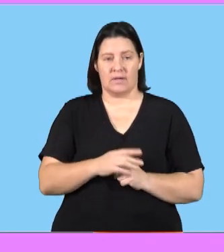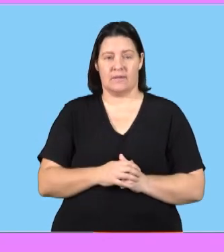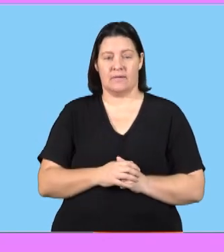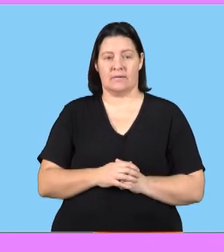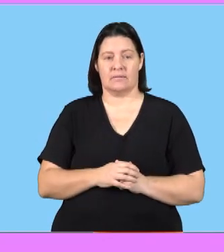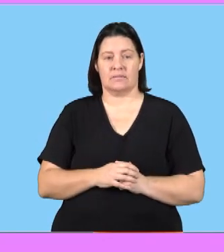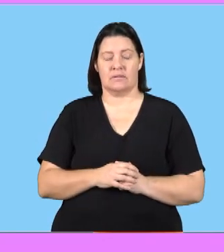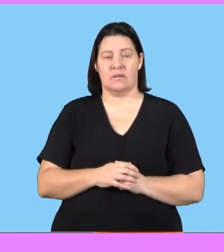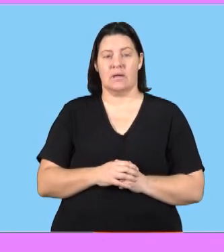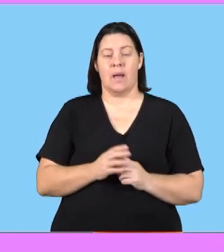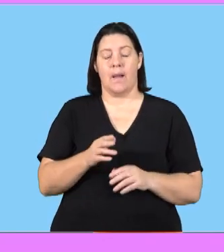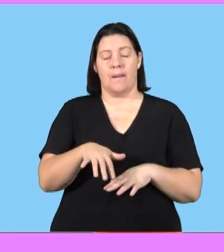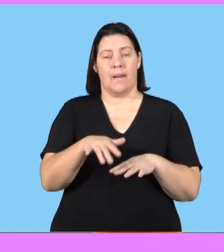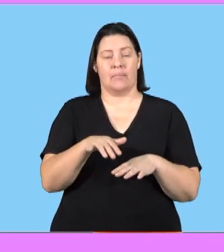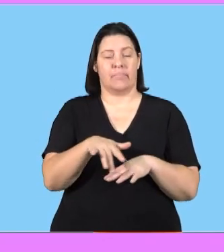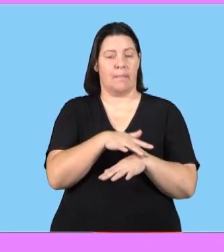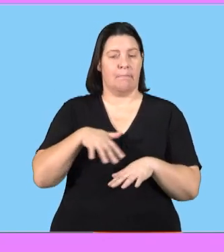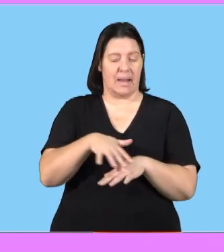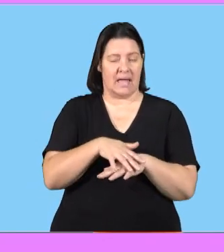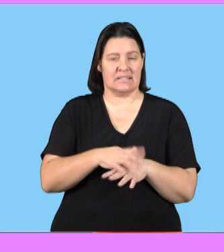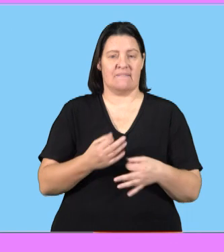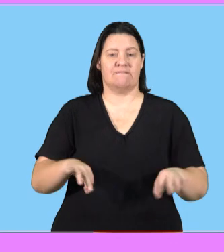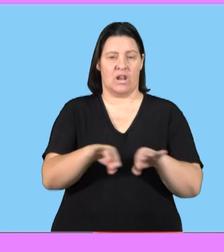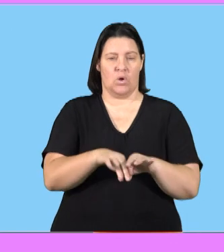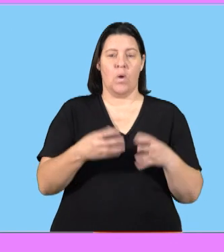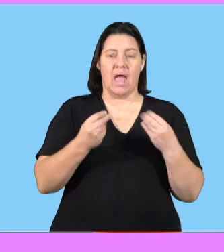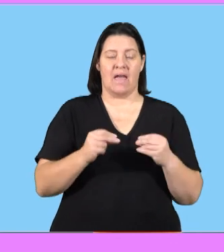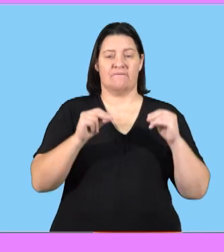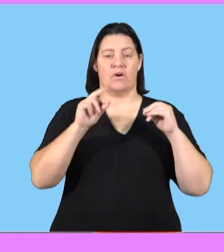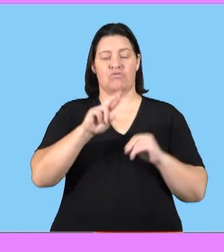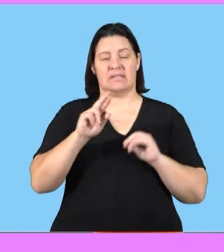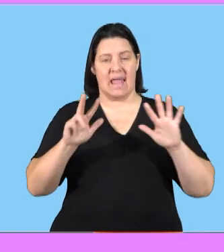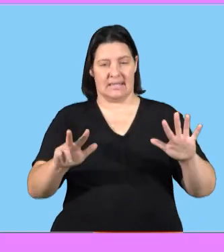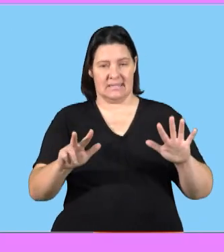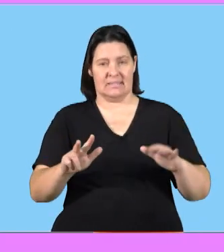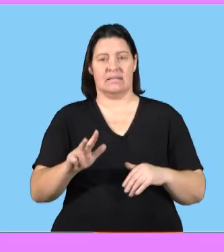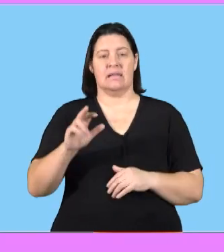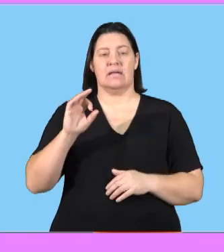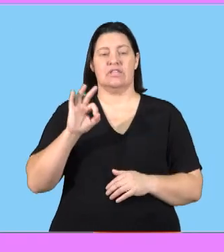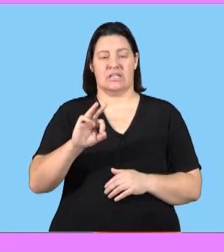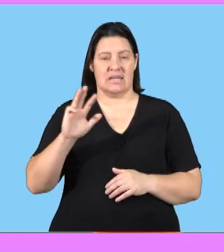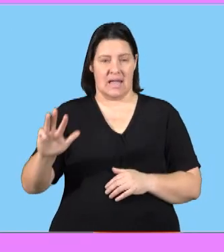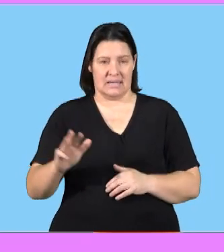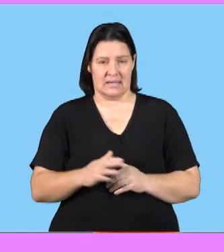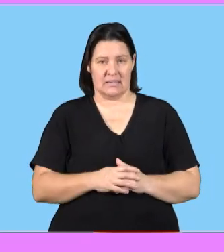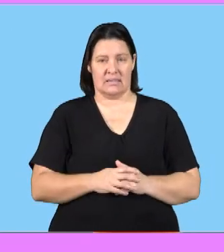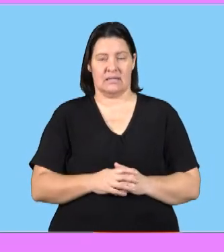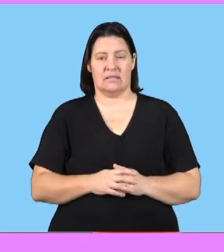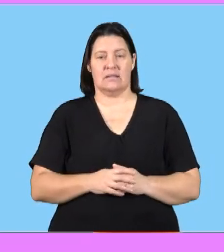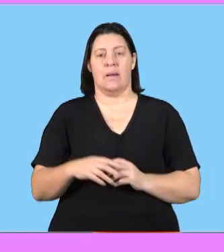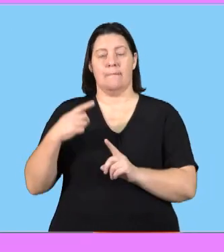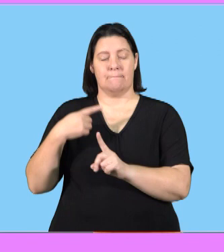at this place values. We are having 8 Rand. And then if you have 8 Rand 39, it's like you have 8